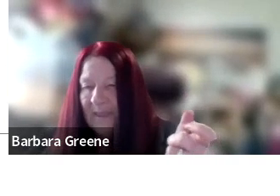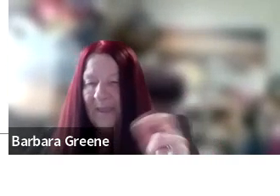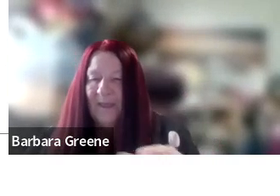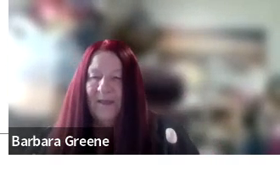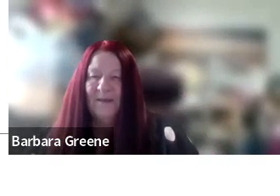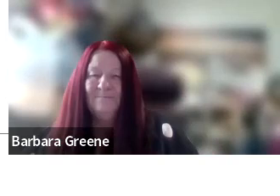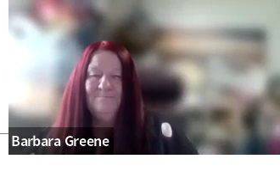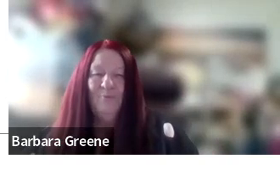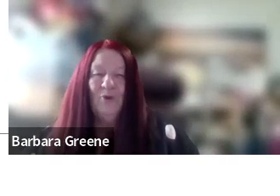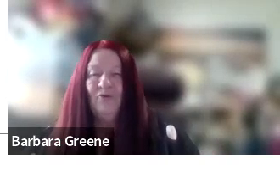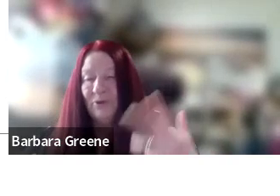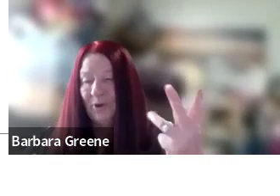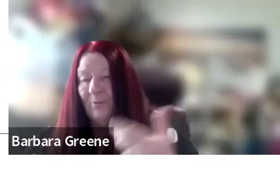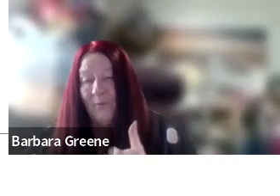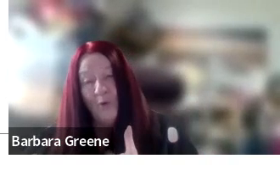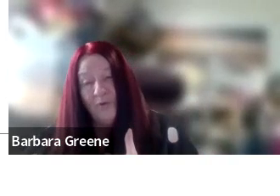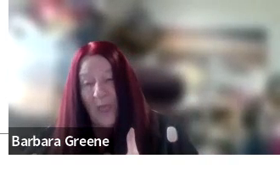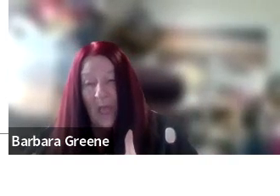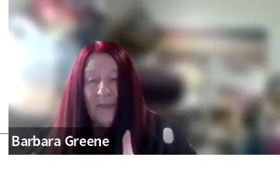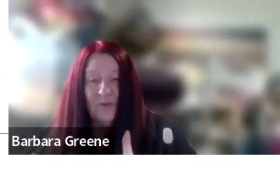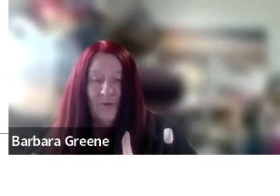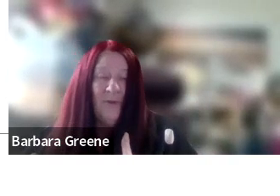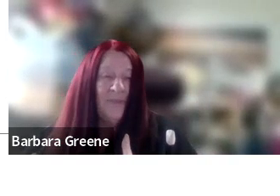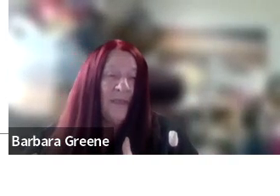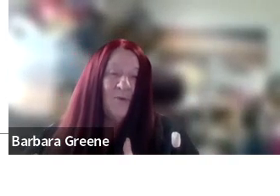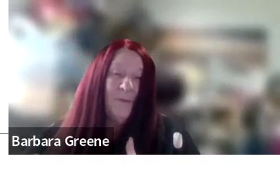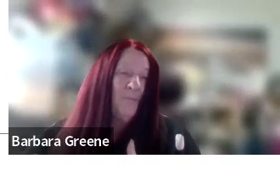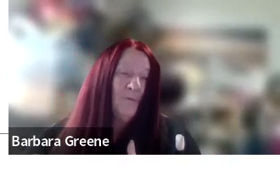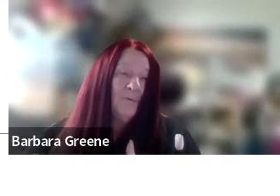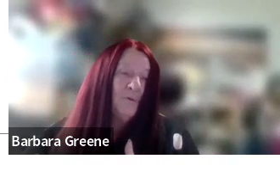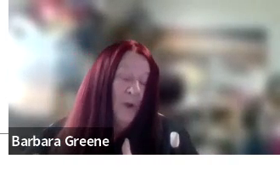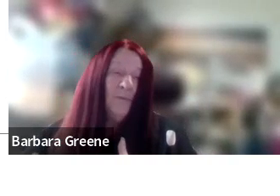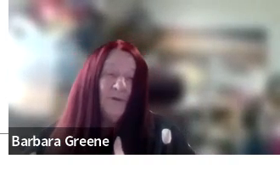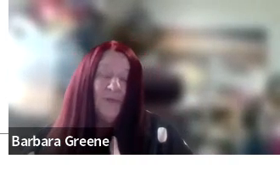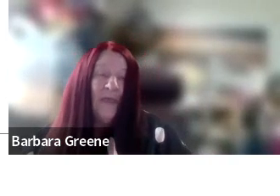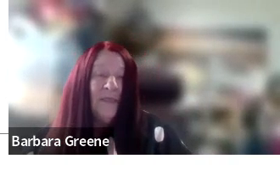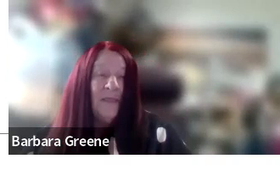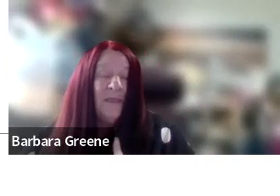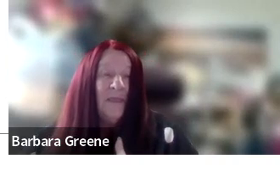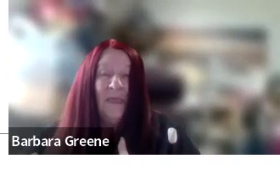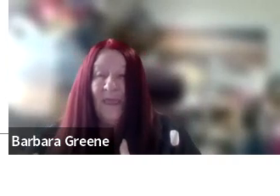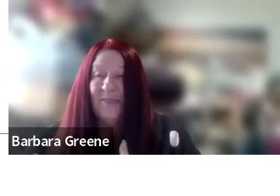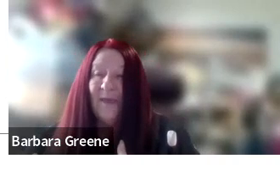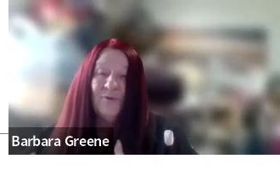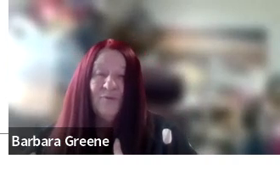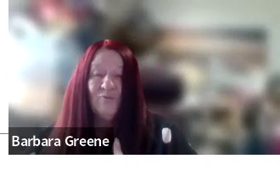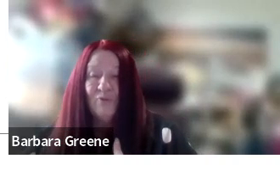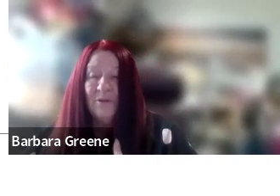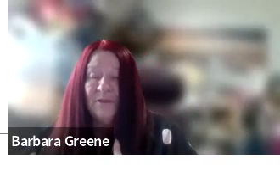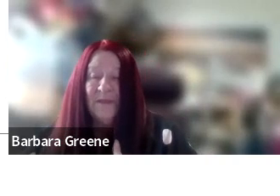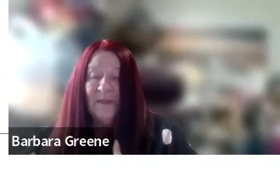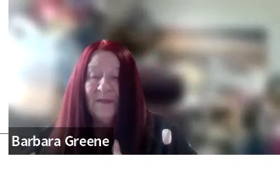thing, which, of course I could do. I think other people could probably do that. And that